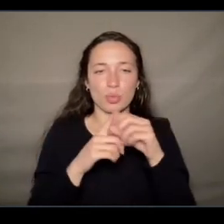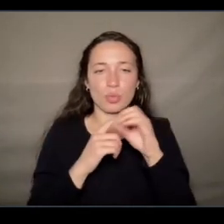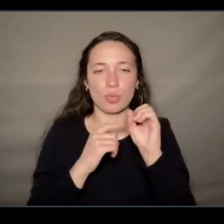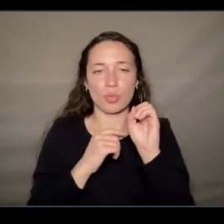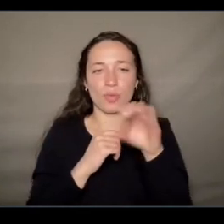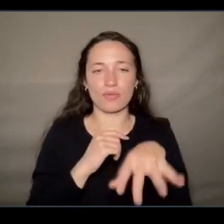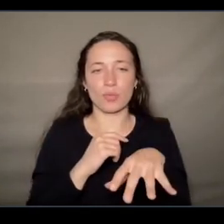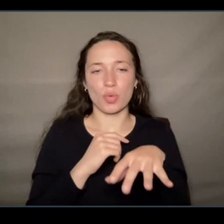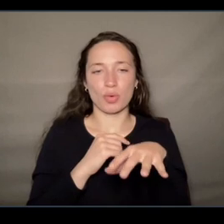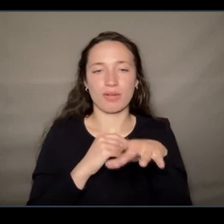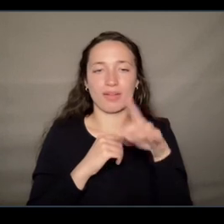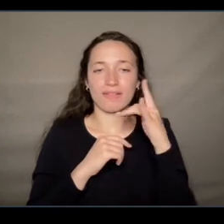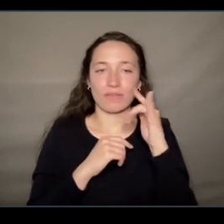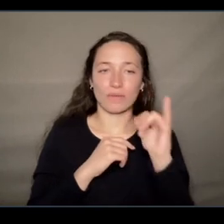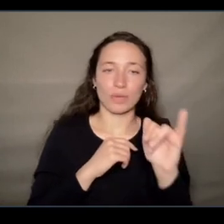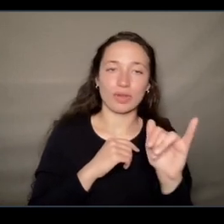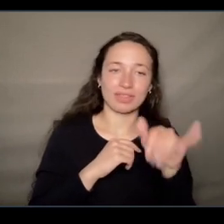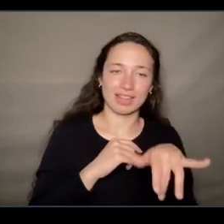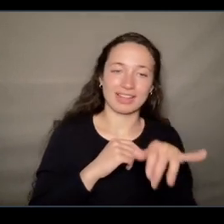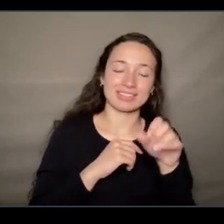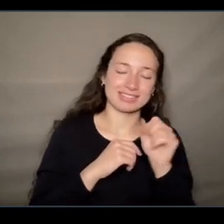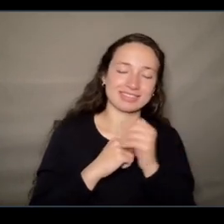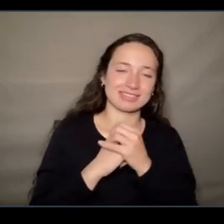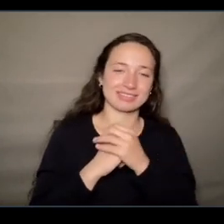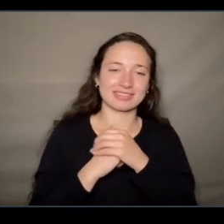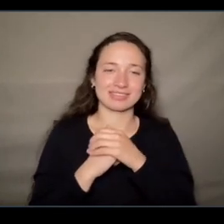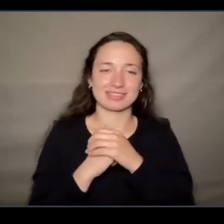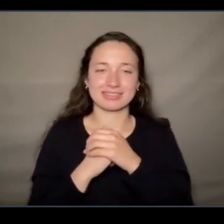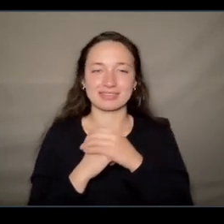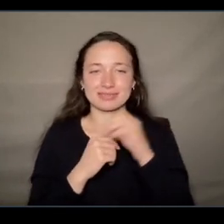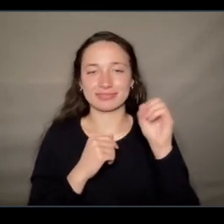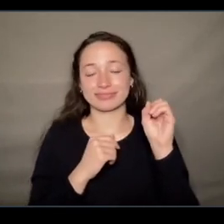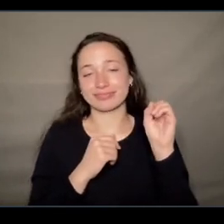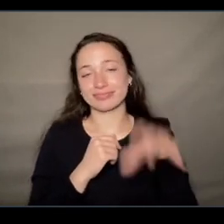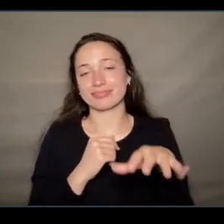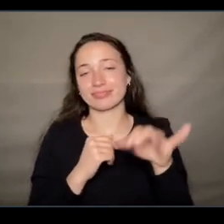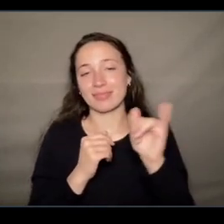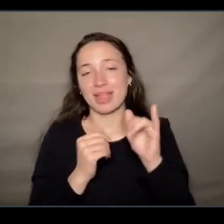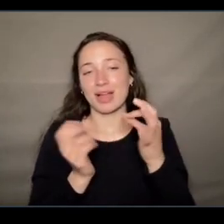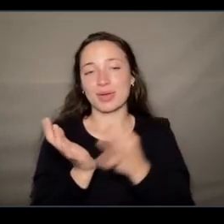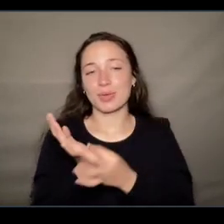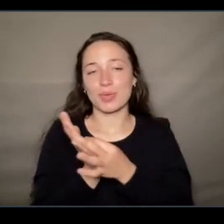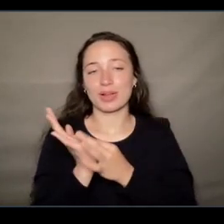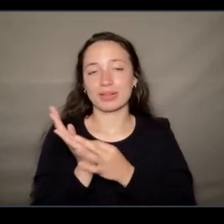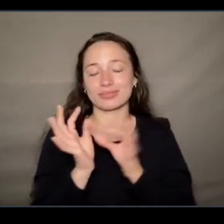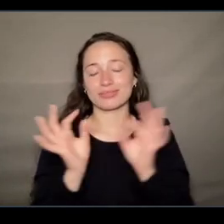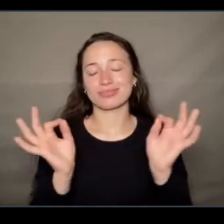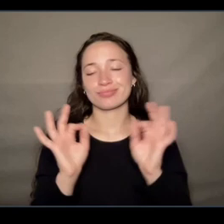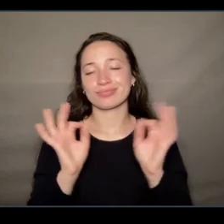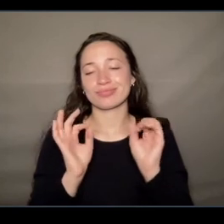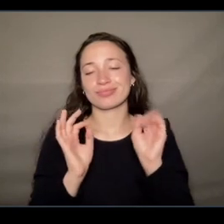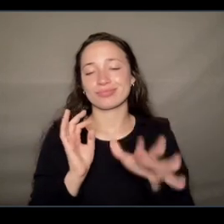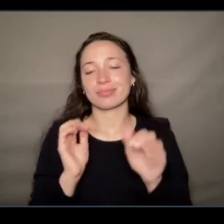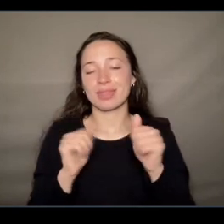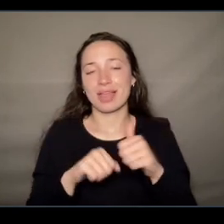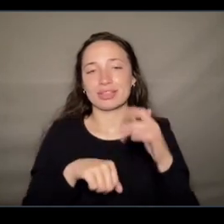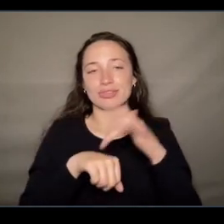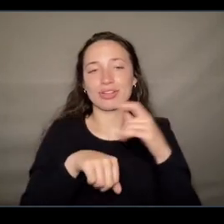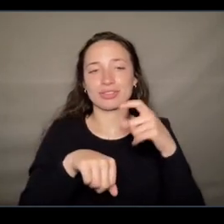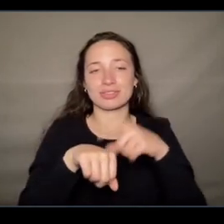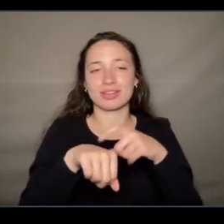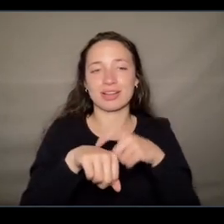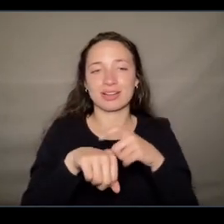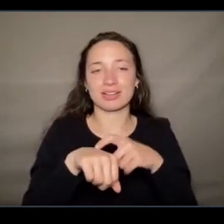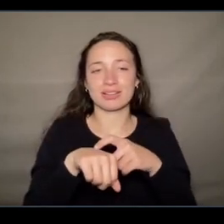word overboard, forever that is, dropped the word overboard like a coin. It didn't matter,